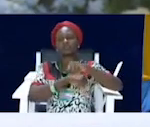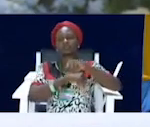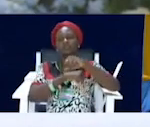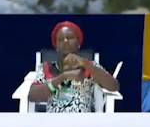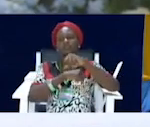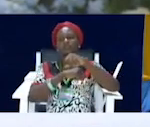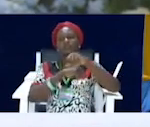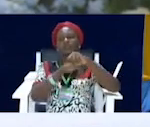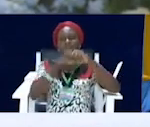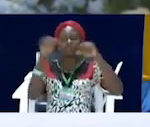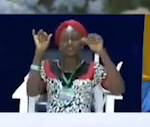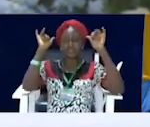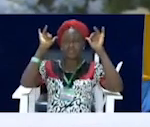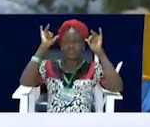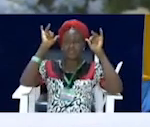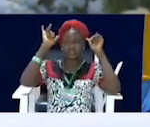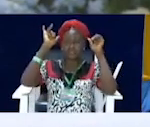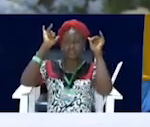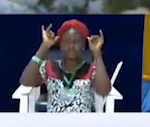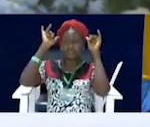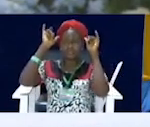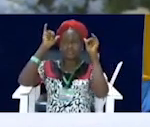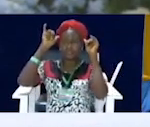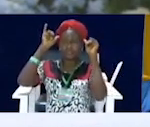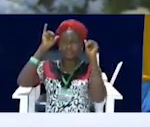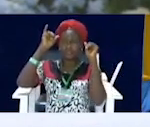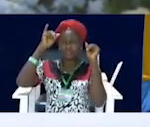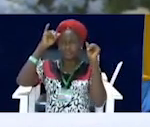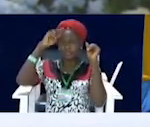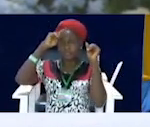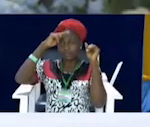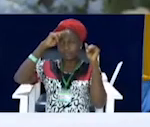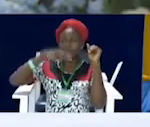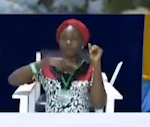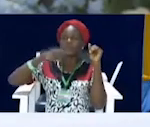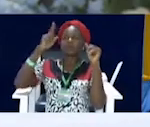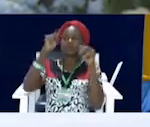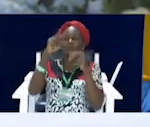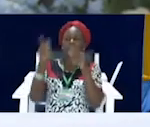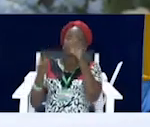side, a ram was climbing the mountain on the other side.